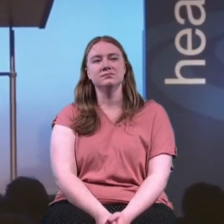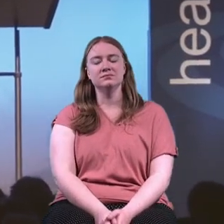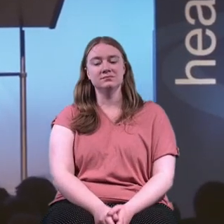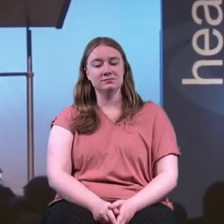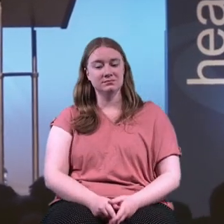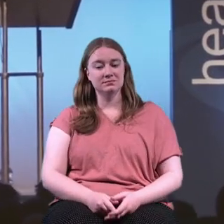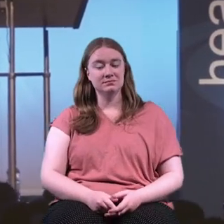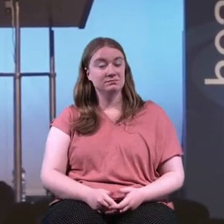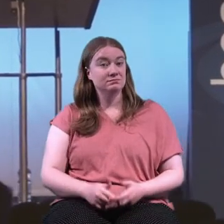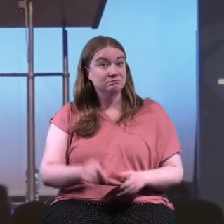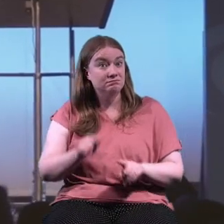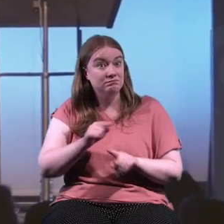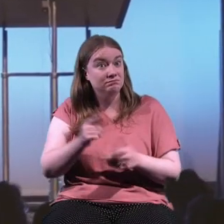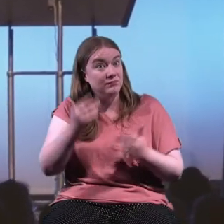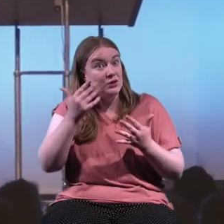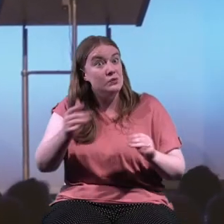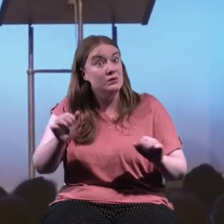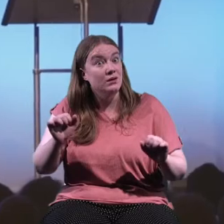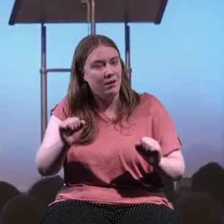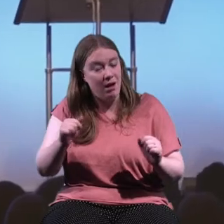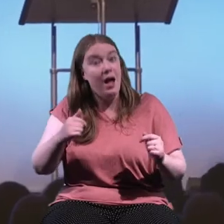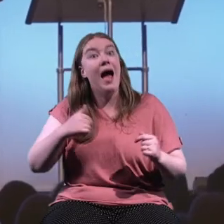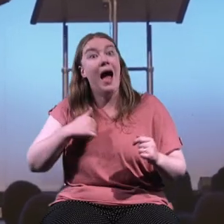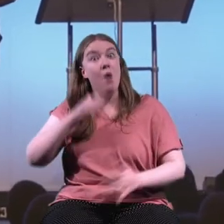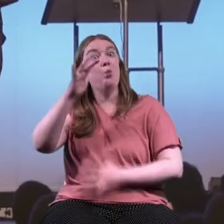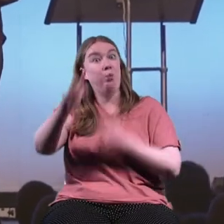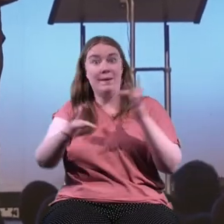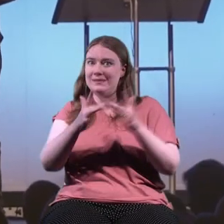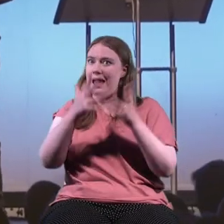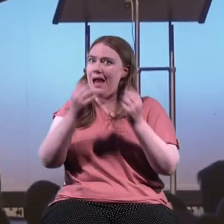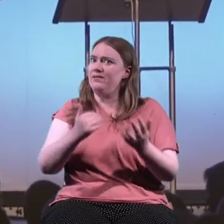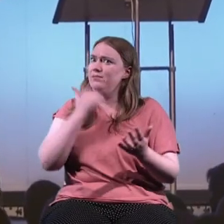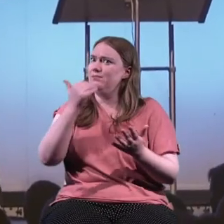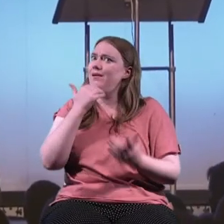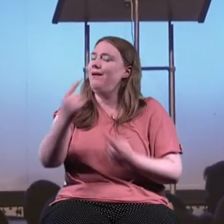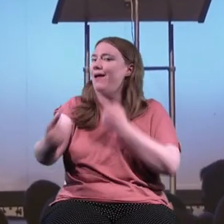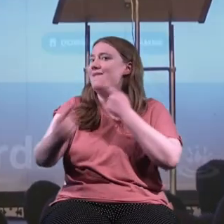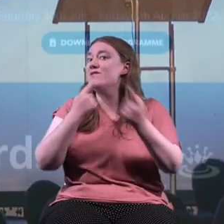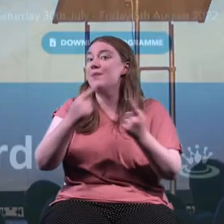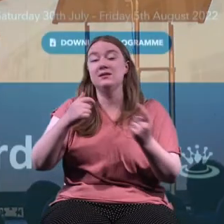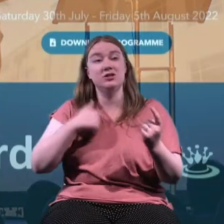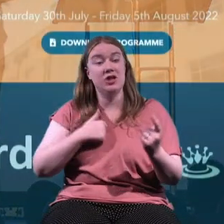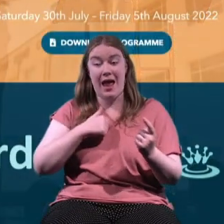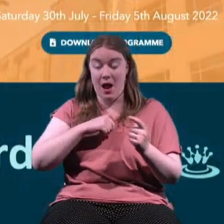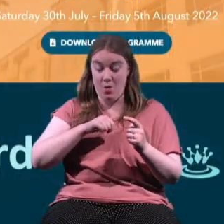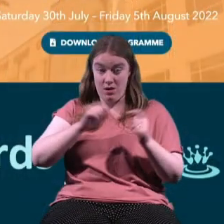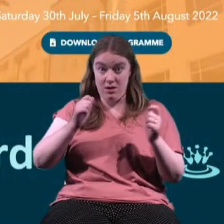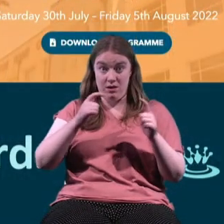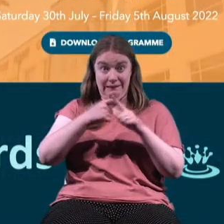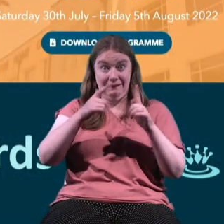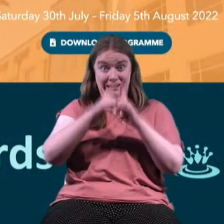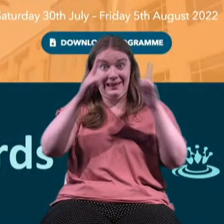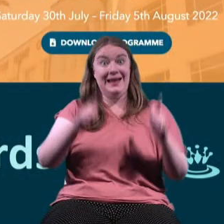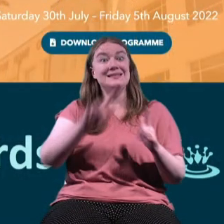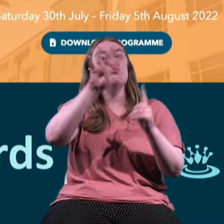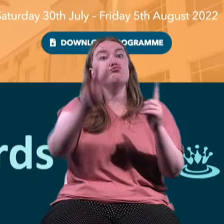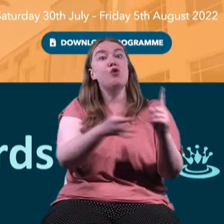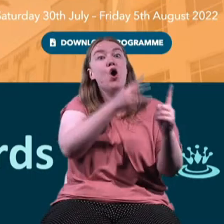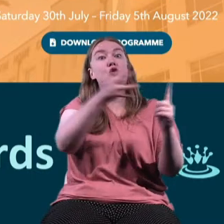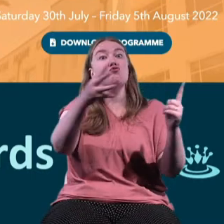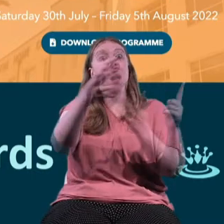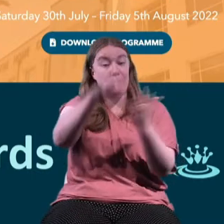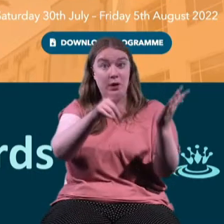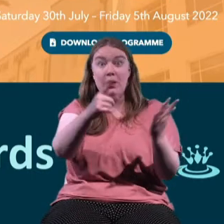Well, if you don't know already, on our website you can find our convention programme and you can download it and keep it on